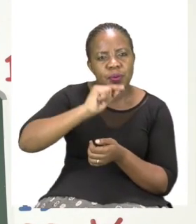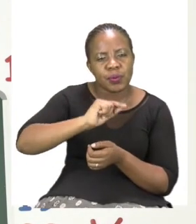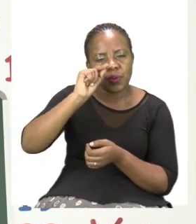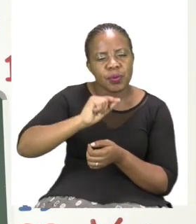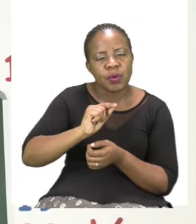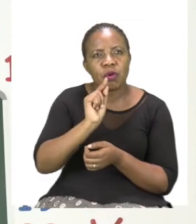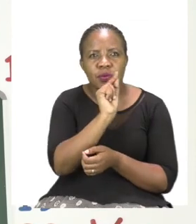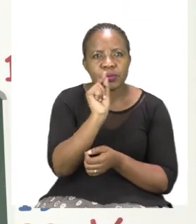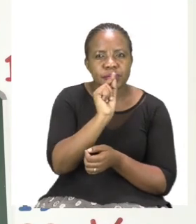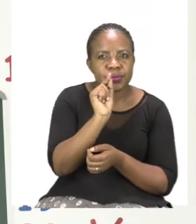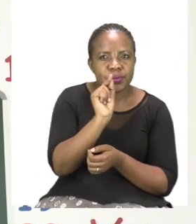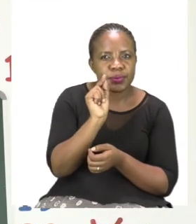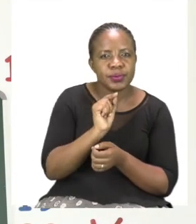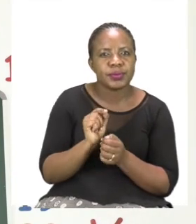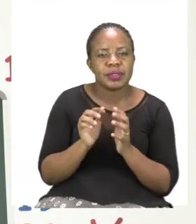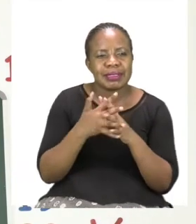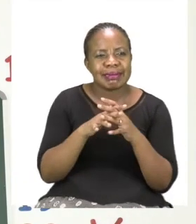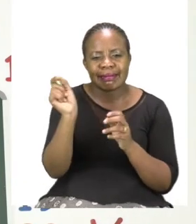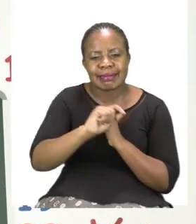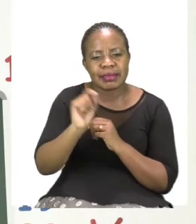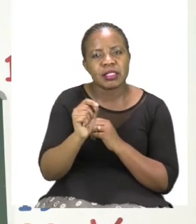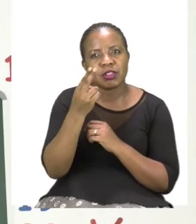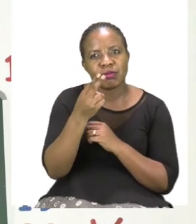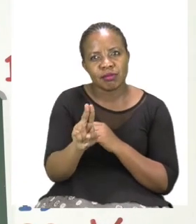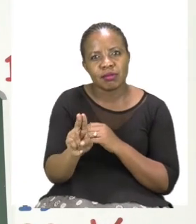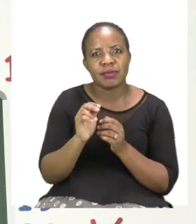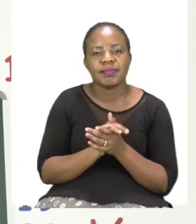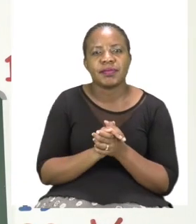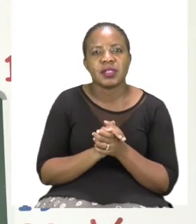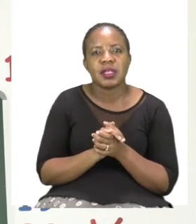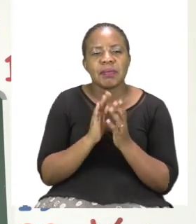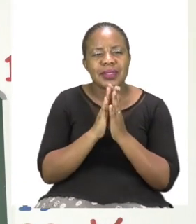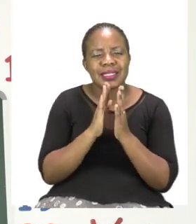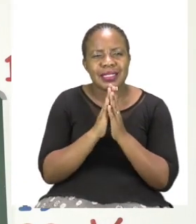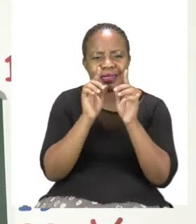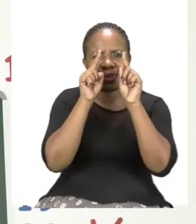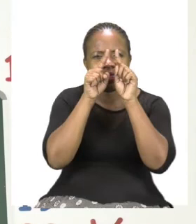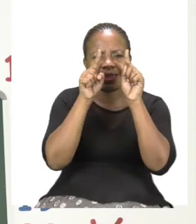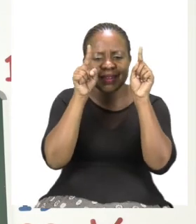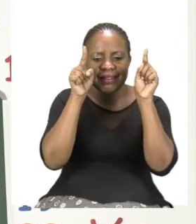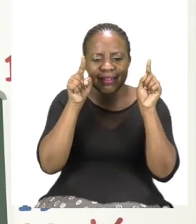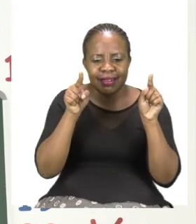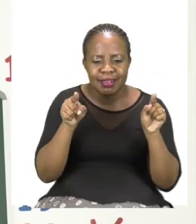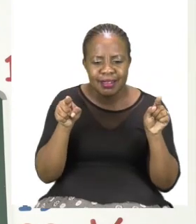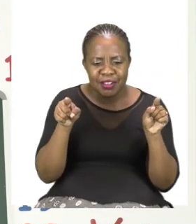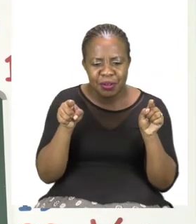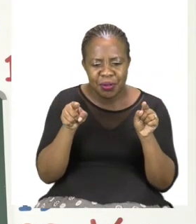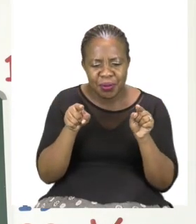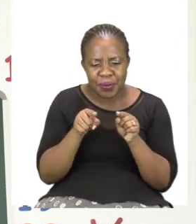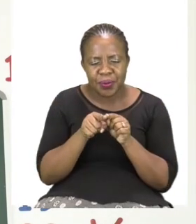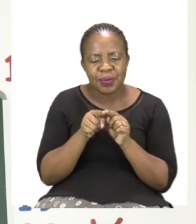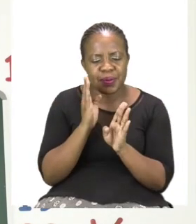side. Make sure that you color every corner the correct color and that there are